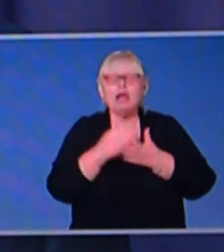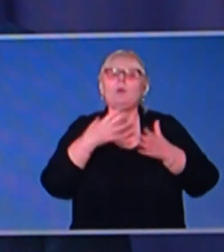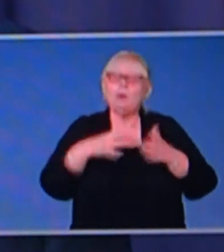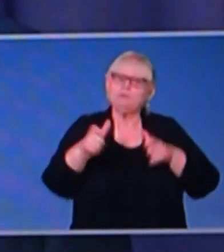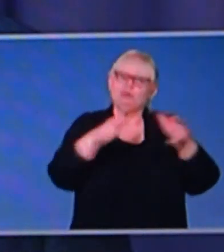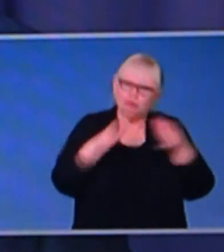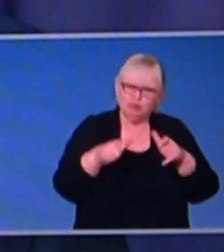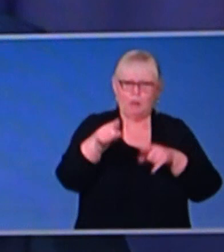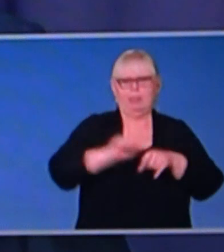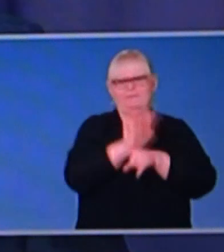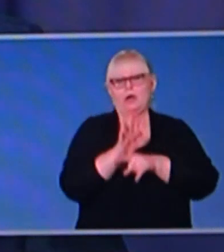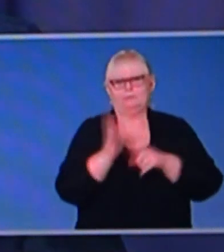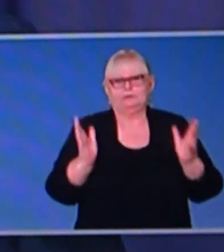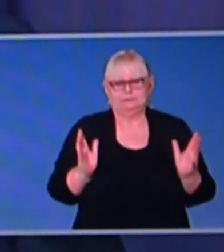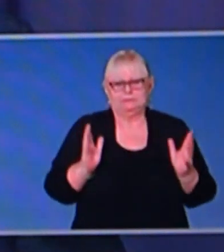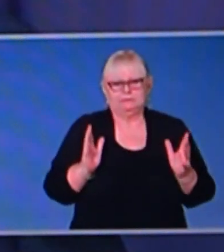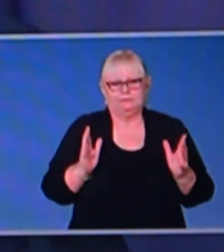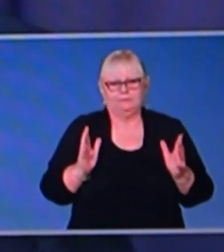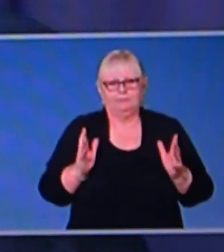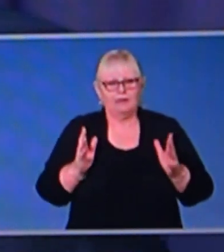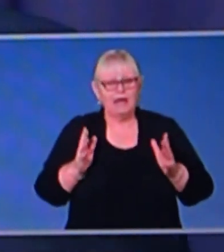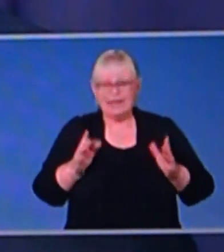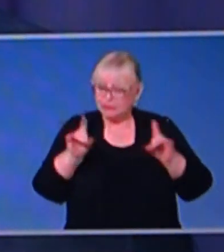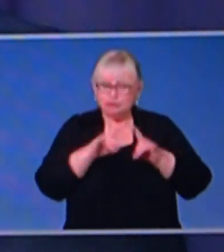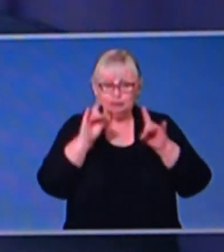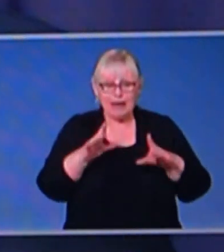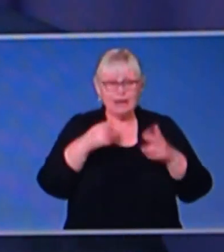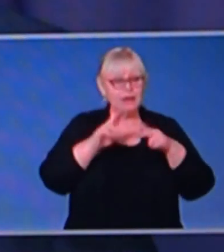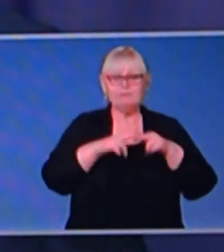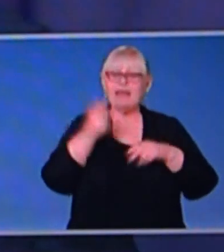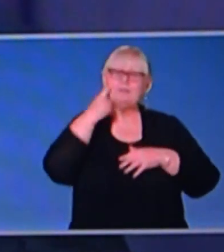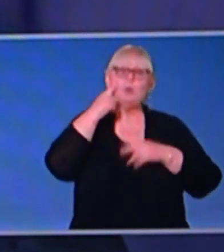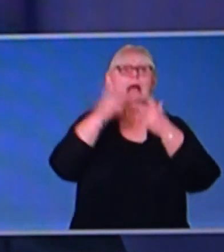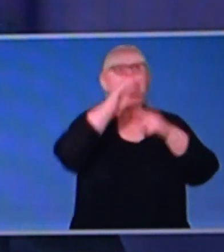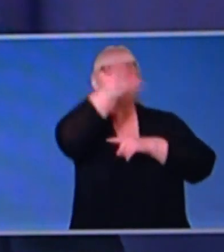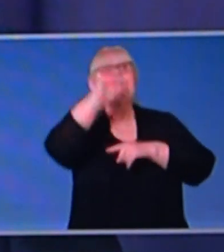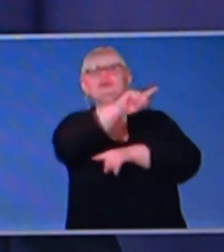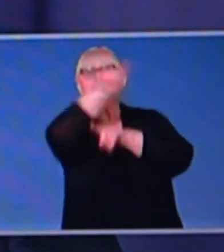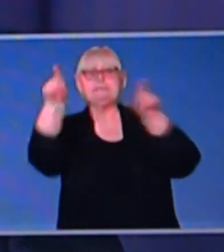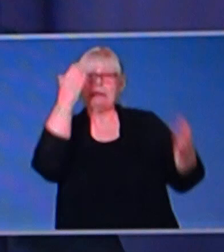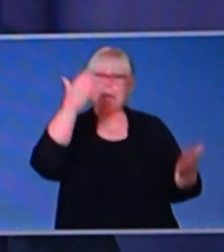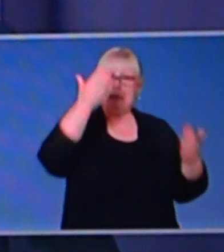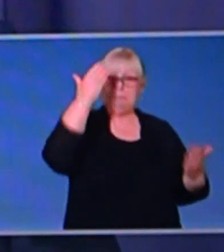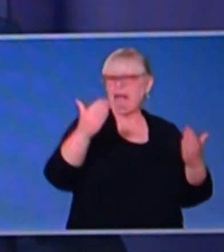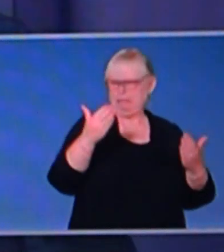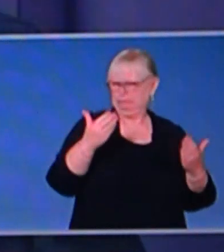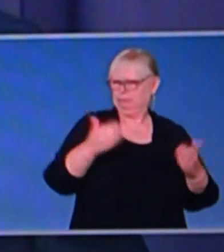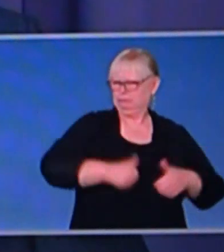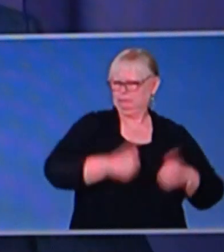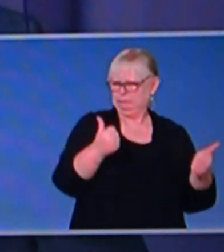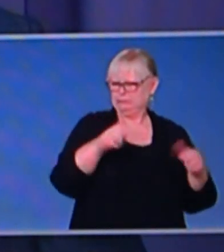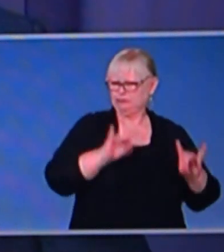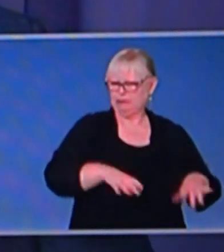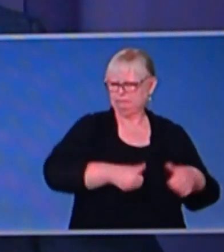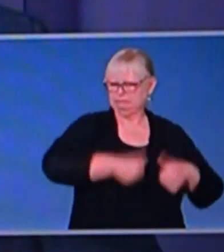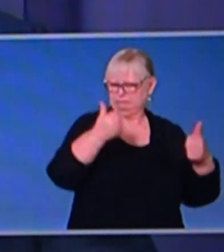control. And I think by any measure, Australia, compared to other nations, has done extraordinarily well on that front. But